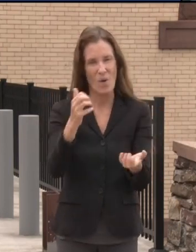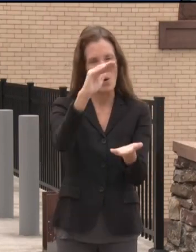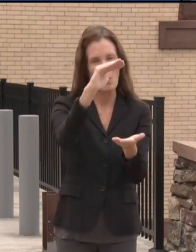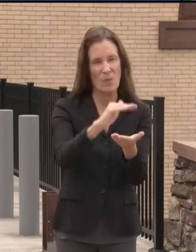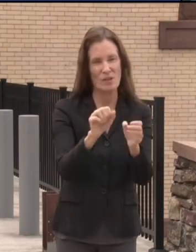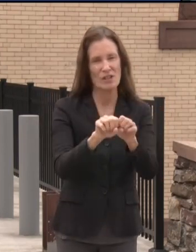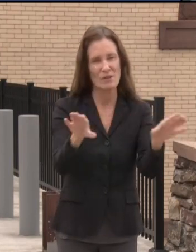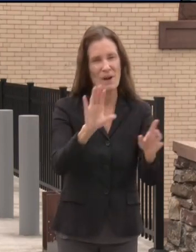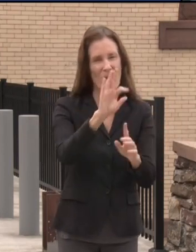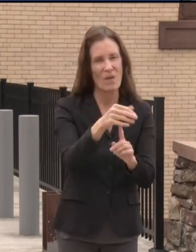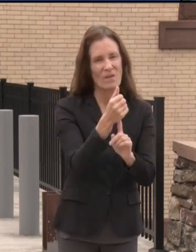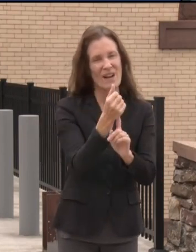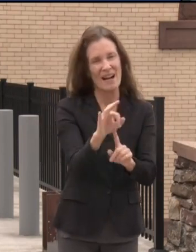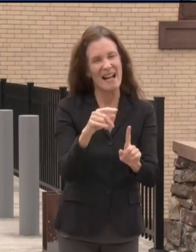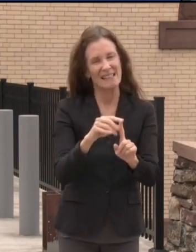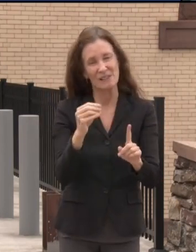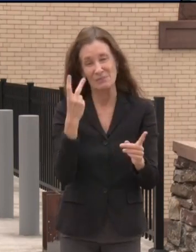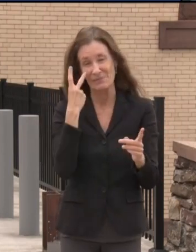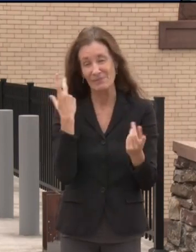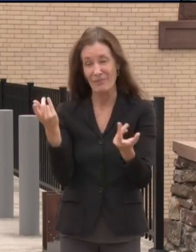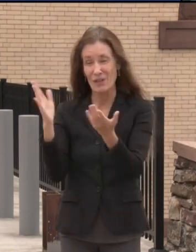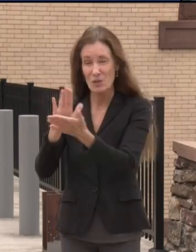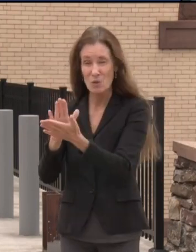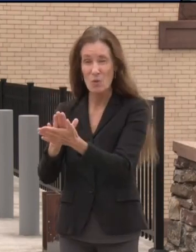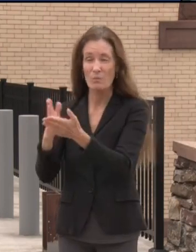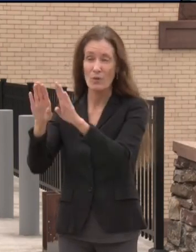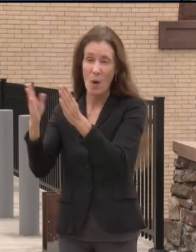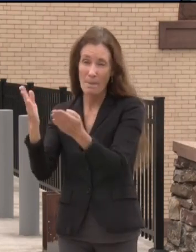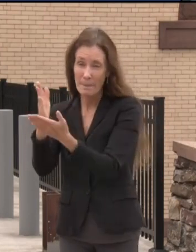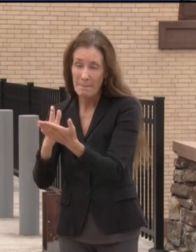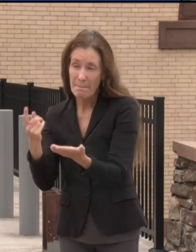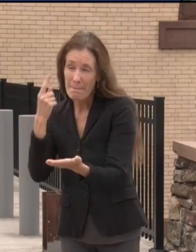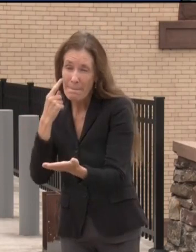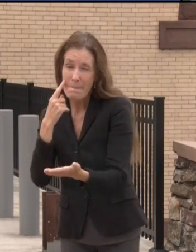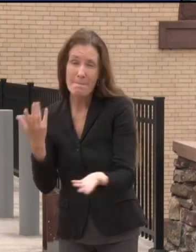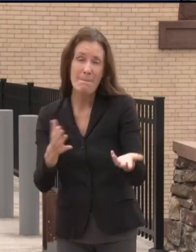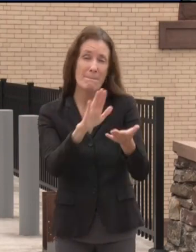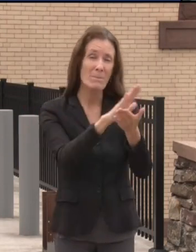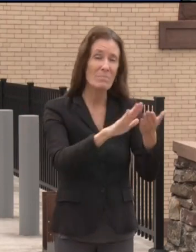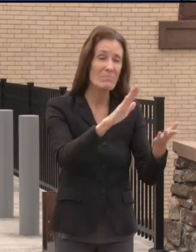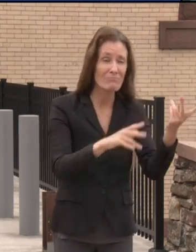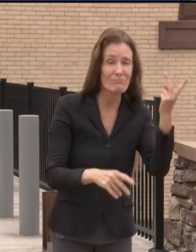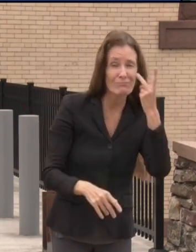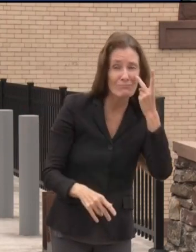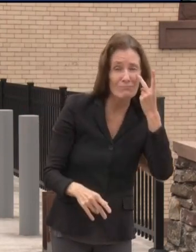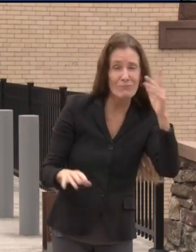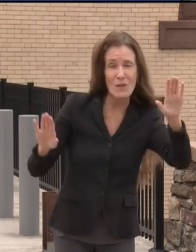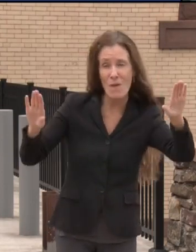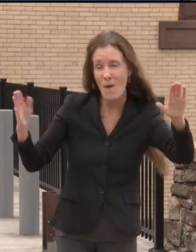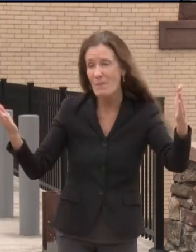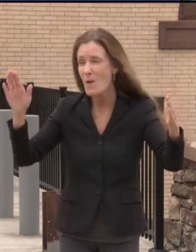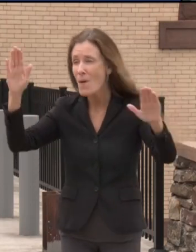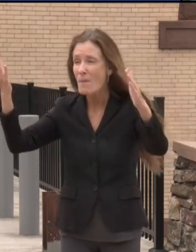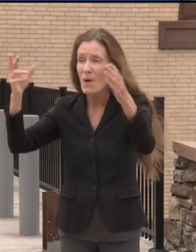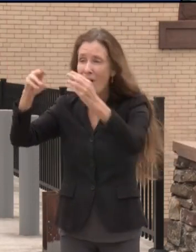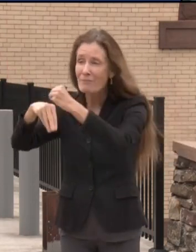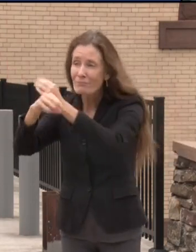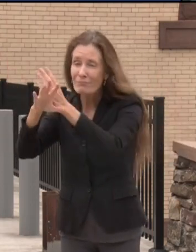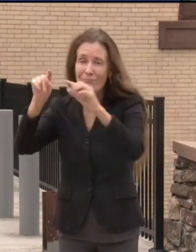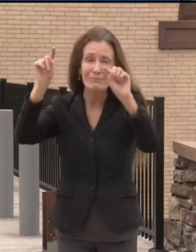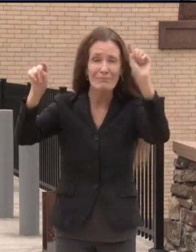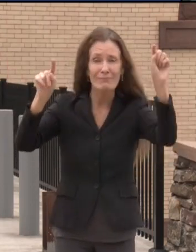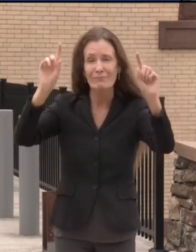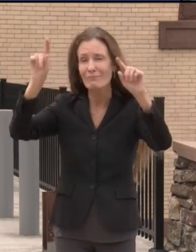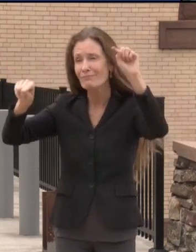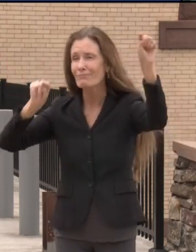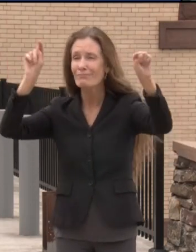hoping that places like the University of Pittsburgh and Penn State and Temple and all the higher institutions of higher education,